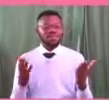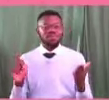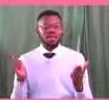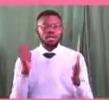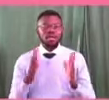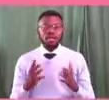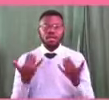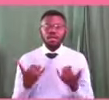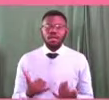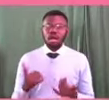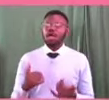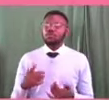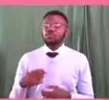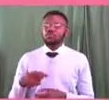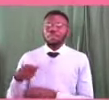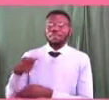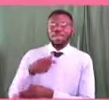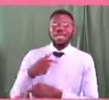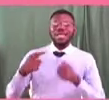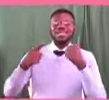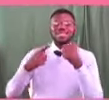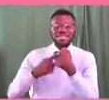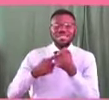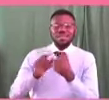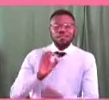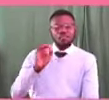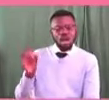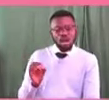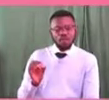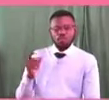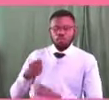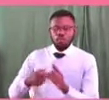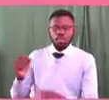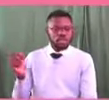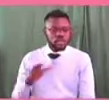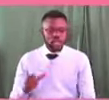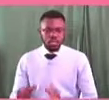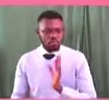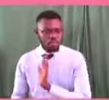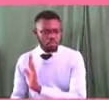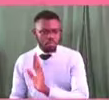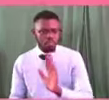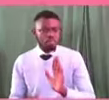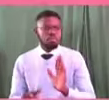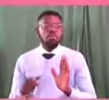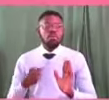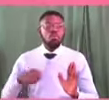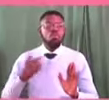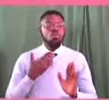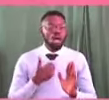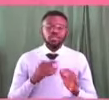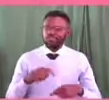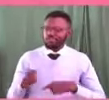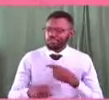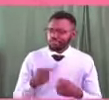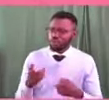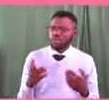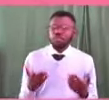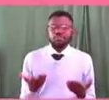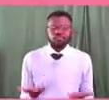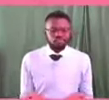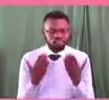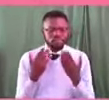contribute 6% of their pay so that we can progressively build